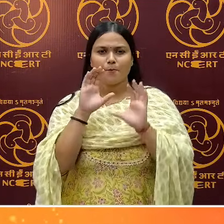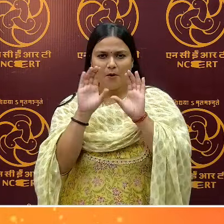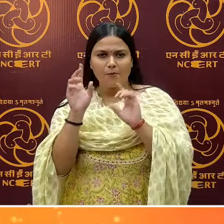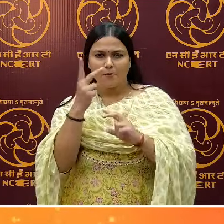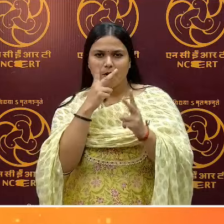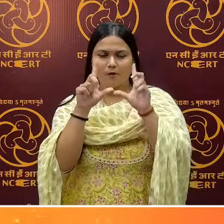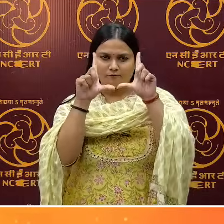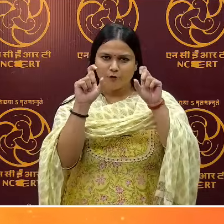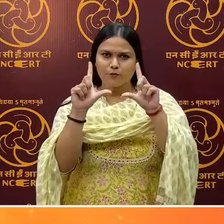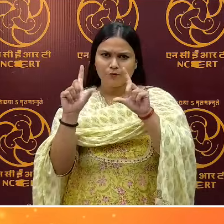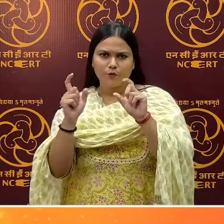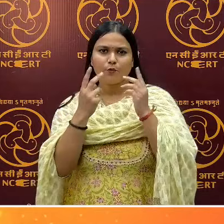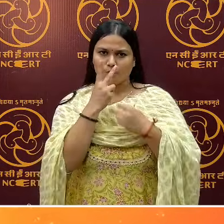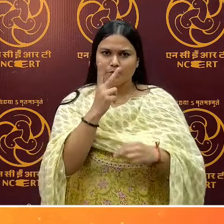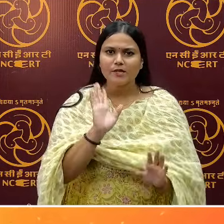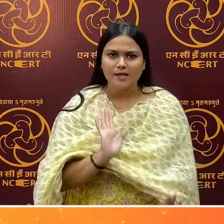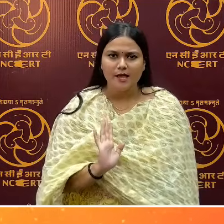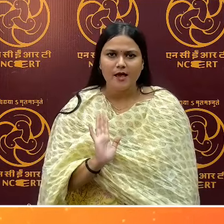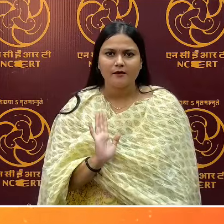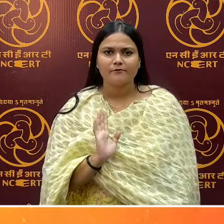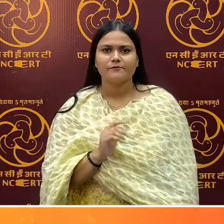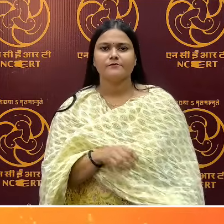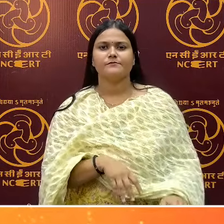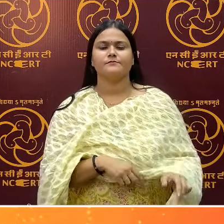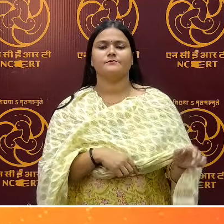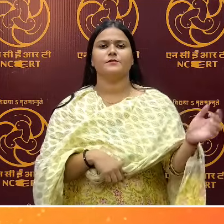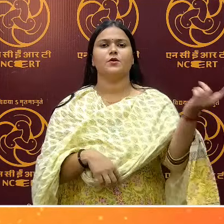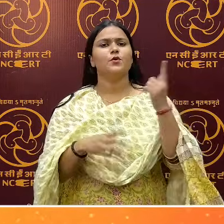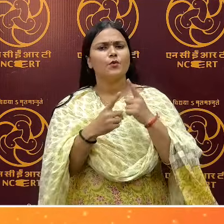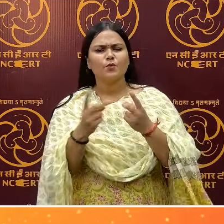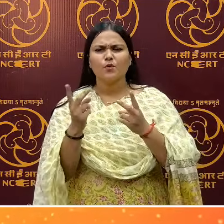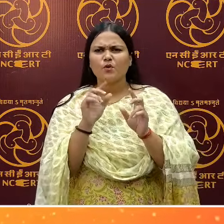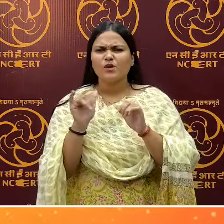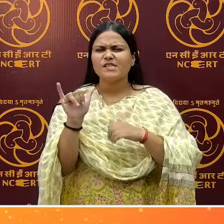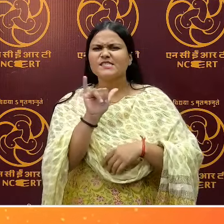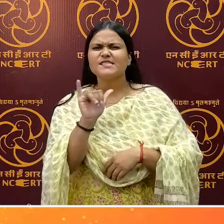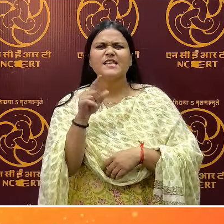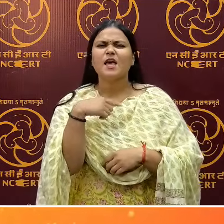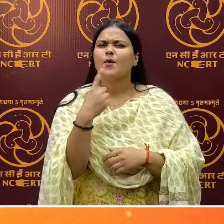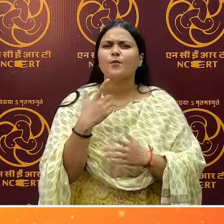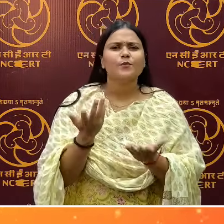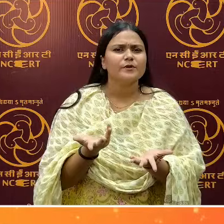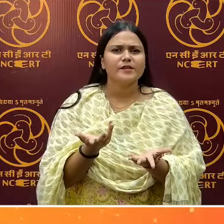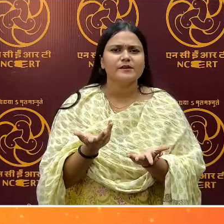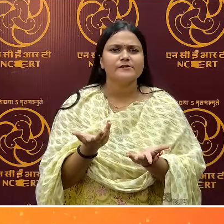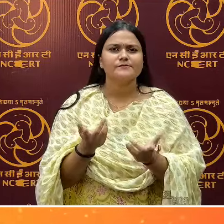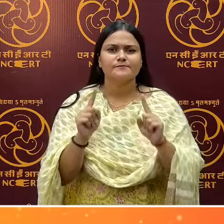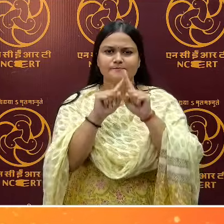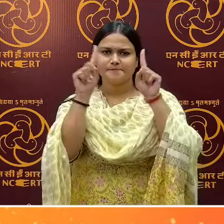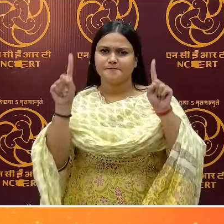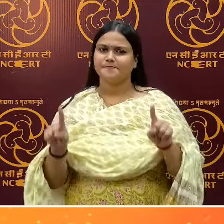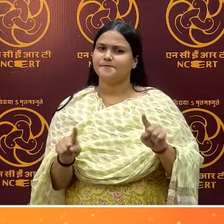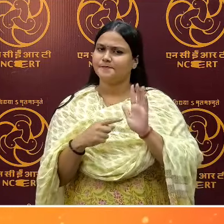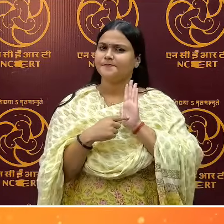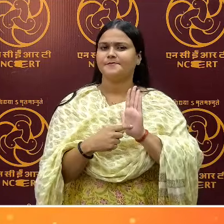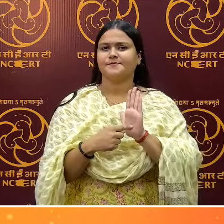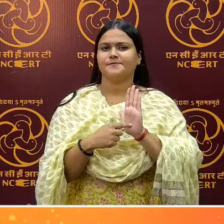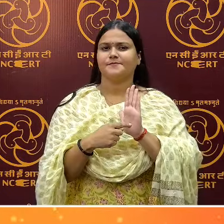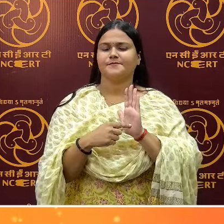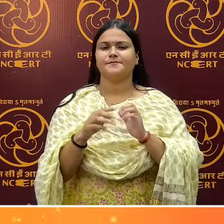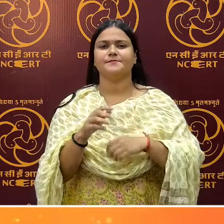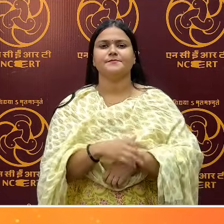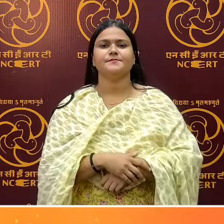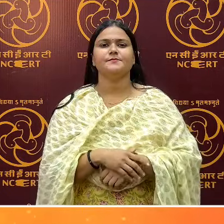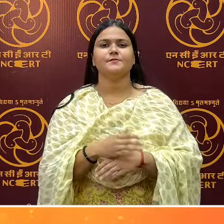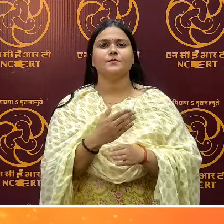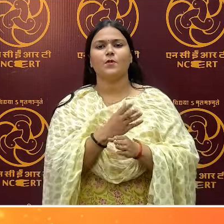ma'am. So can you guess what is common in all these objects that you are seeing on your screen right now? I think all